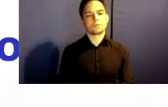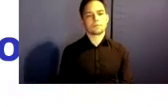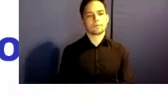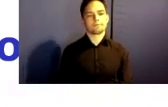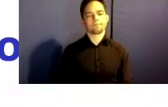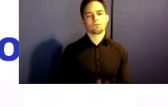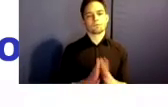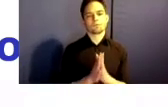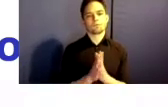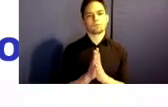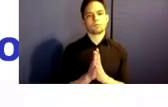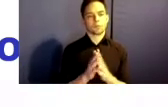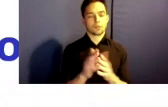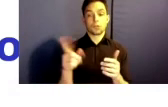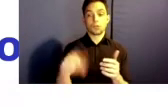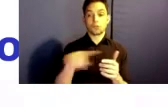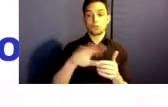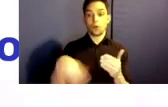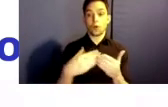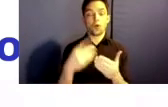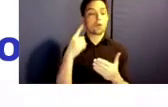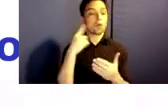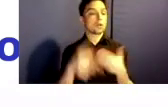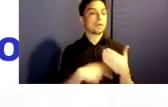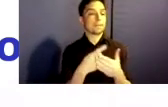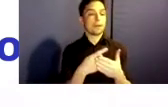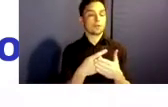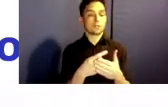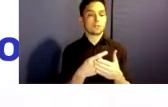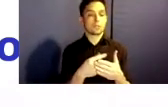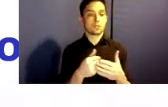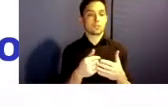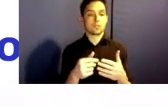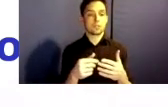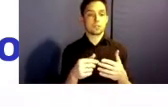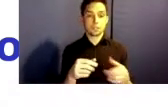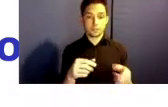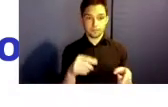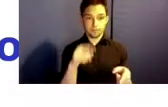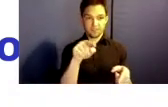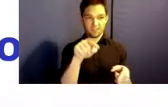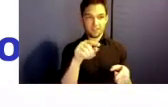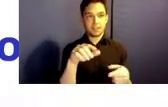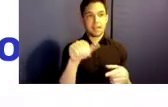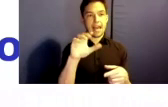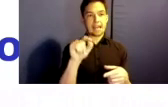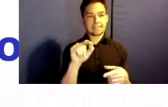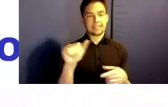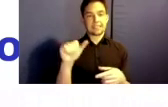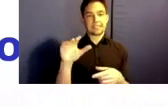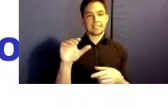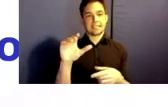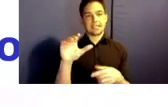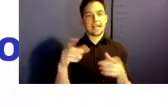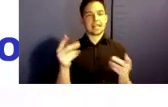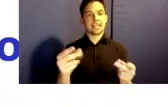As all of you heard about the accelerators, which is this new innovative